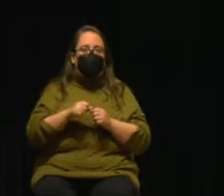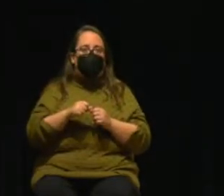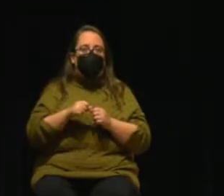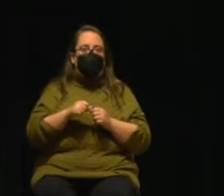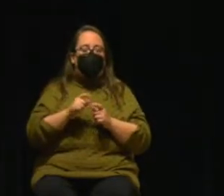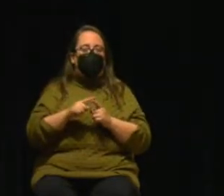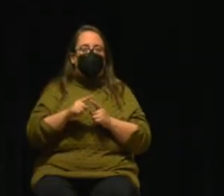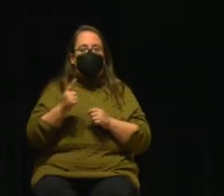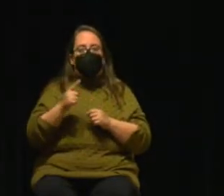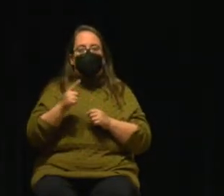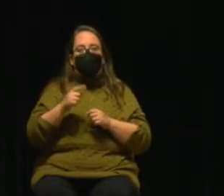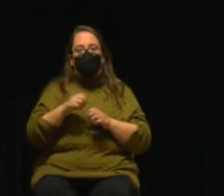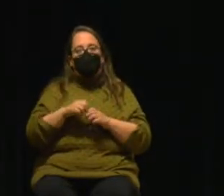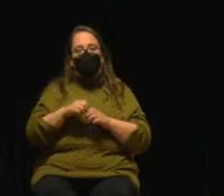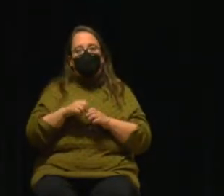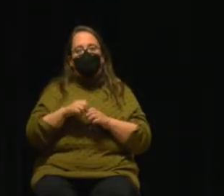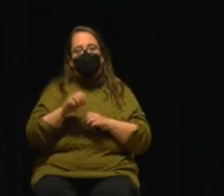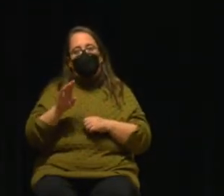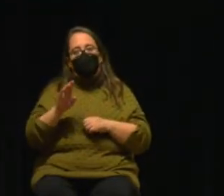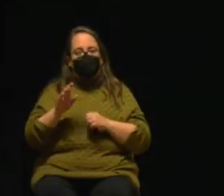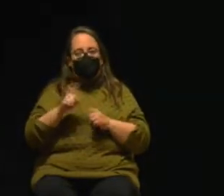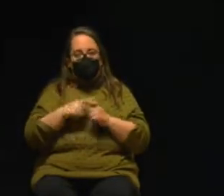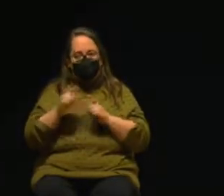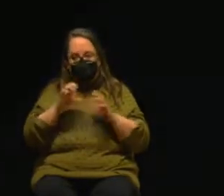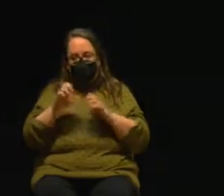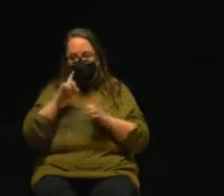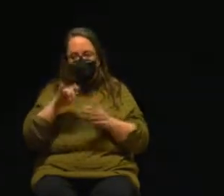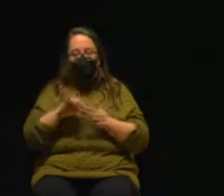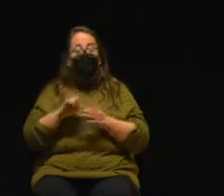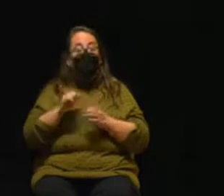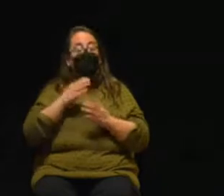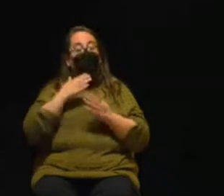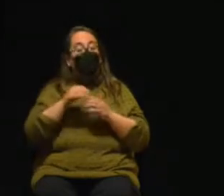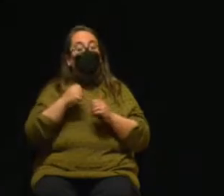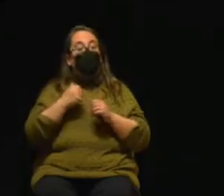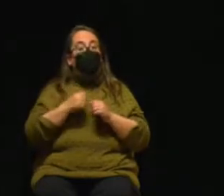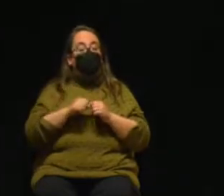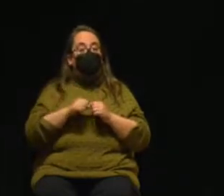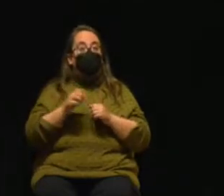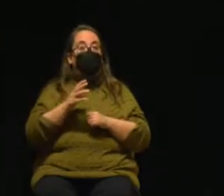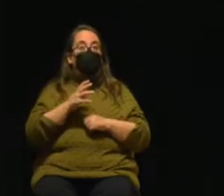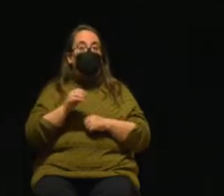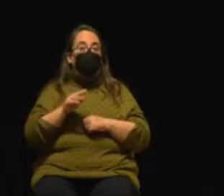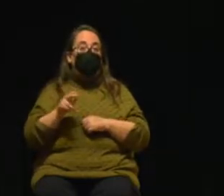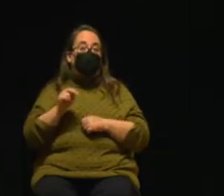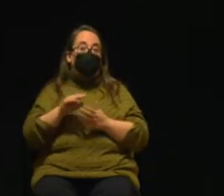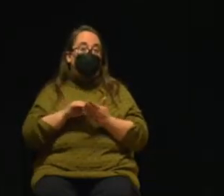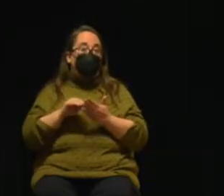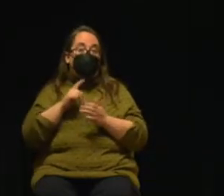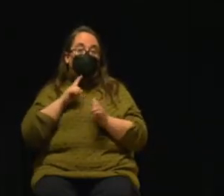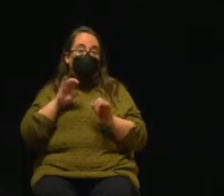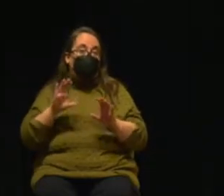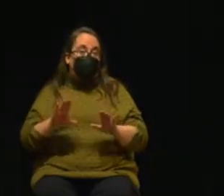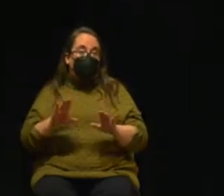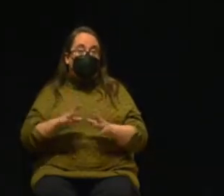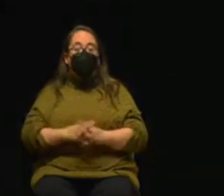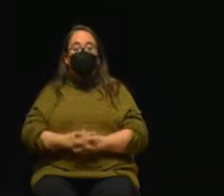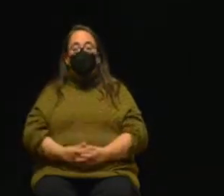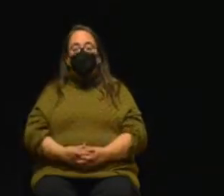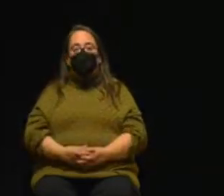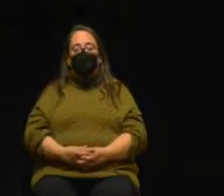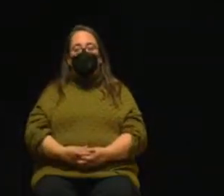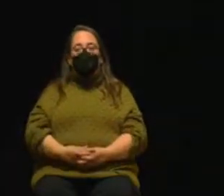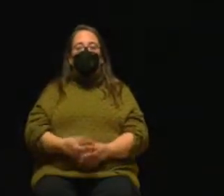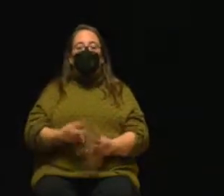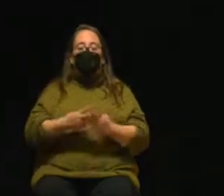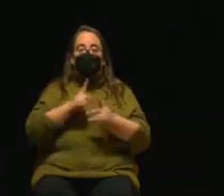somebody in Boston and you have to track that down. So they're good letters. His own records are great. So both